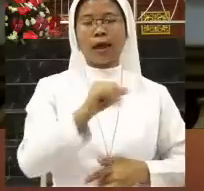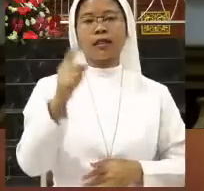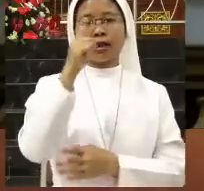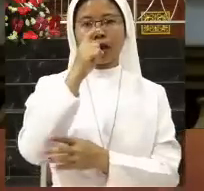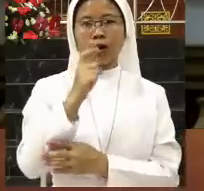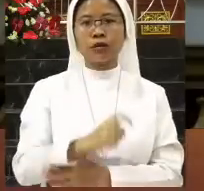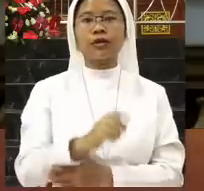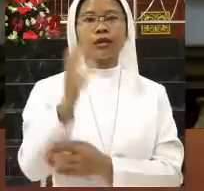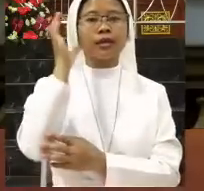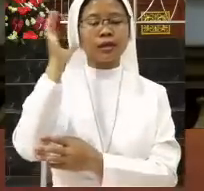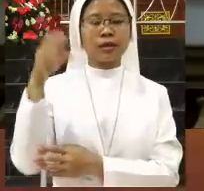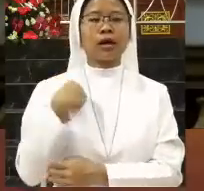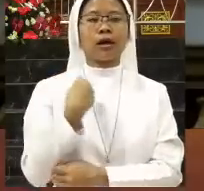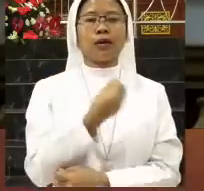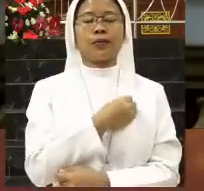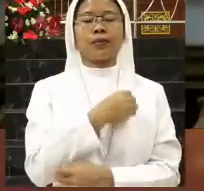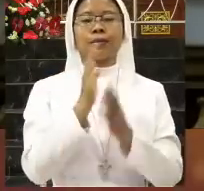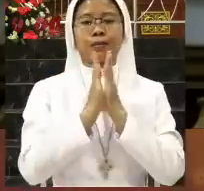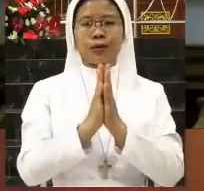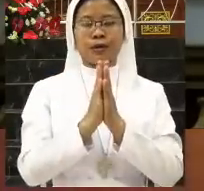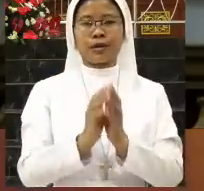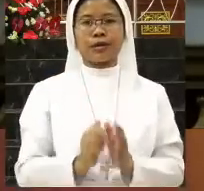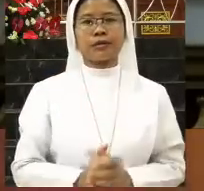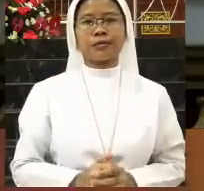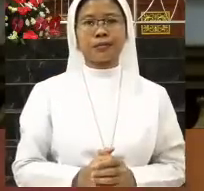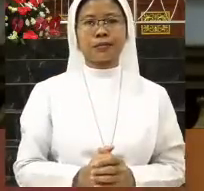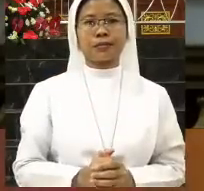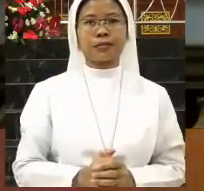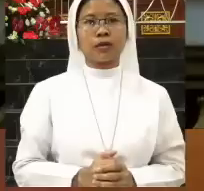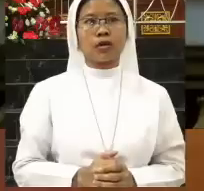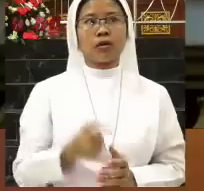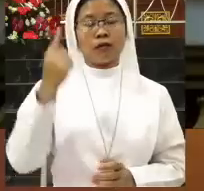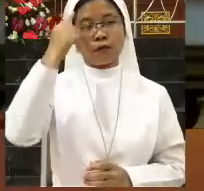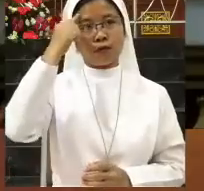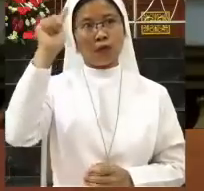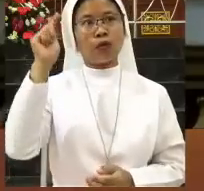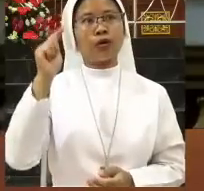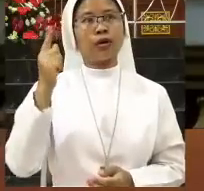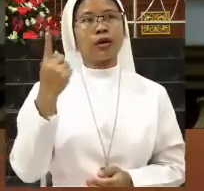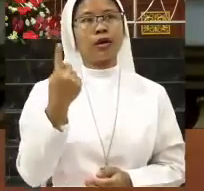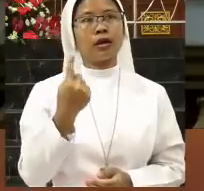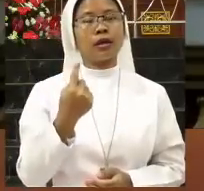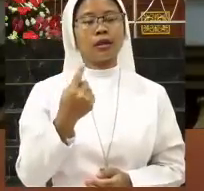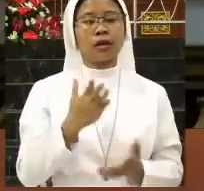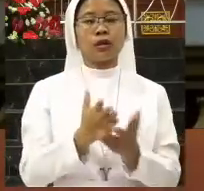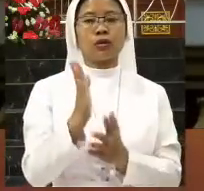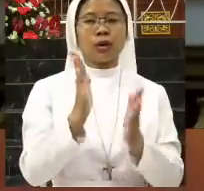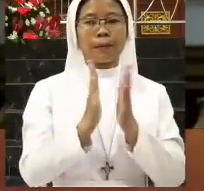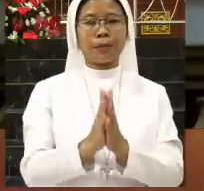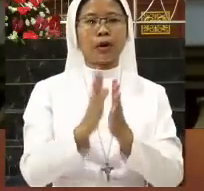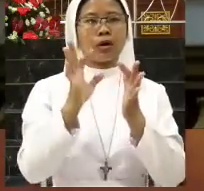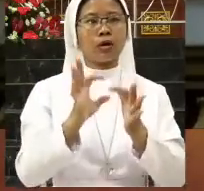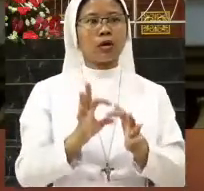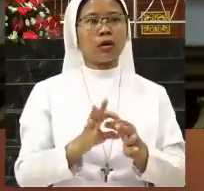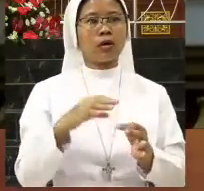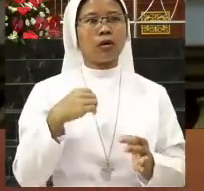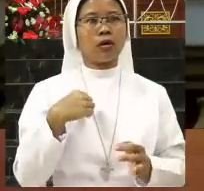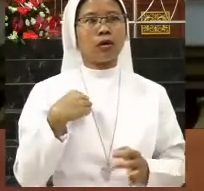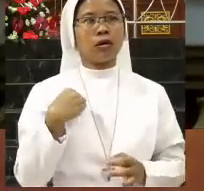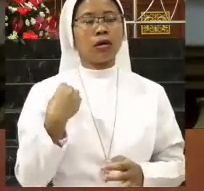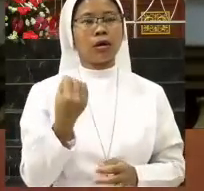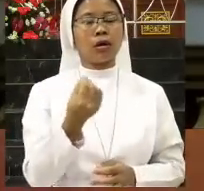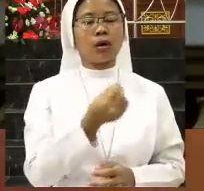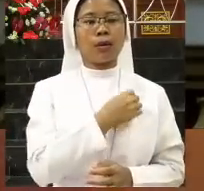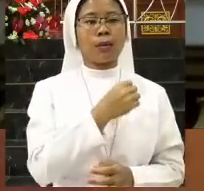elderly, hear our prayer. For the world, that through the prayers of our Mahal na